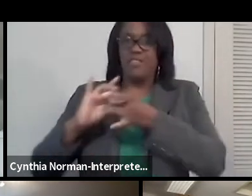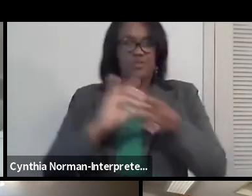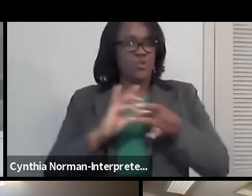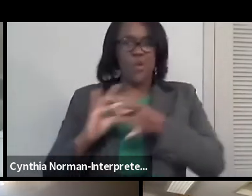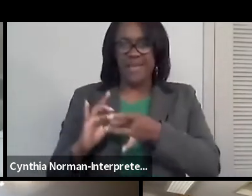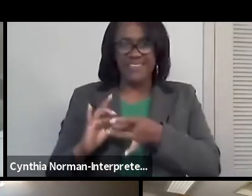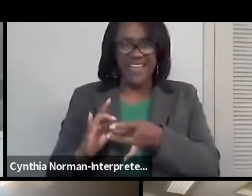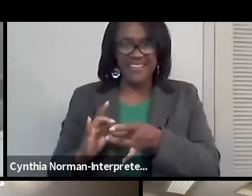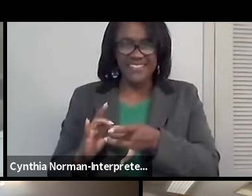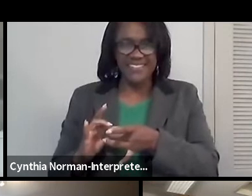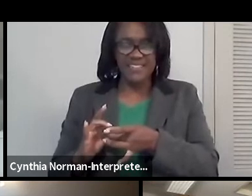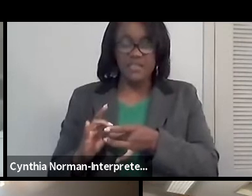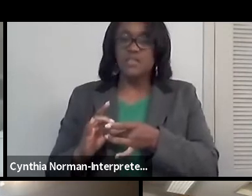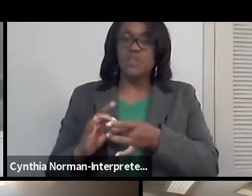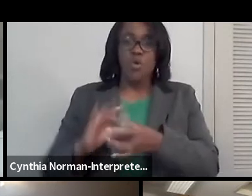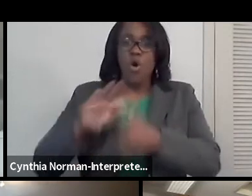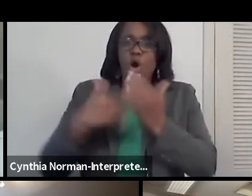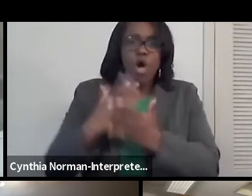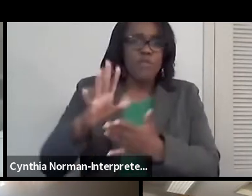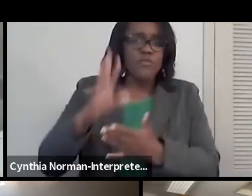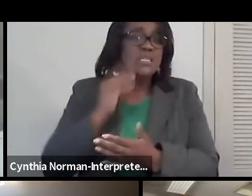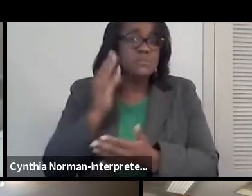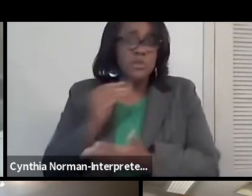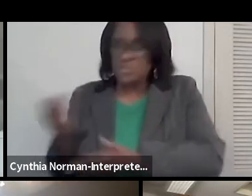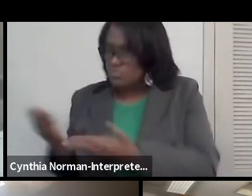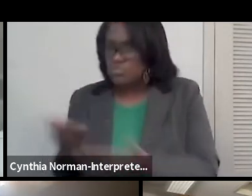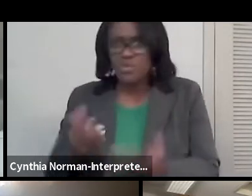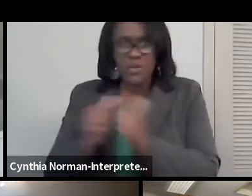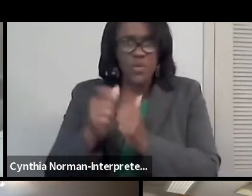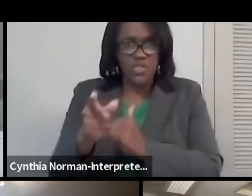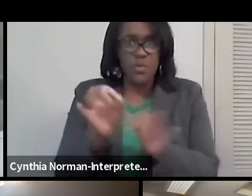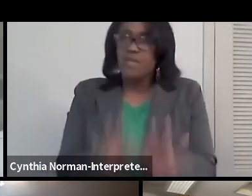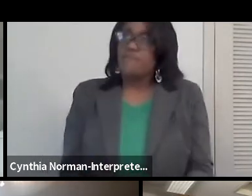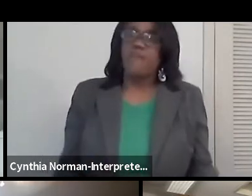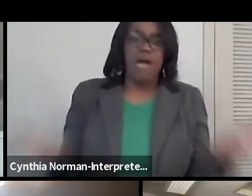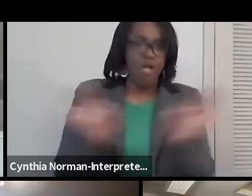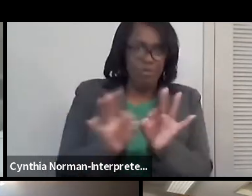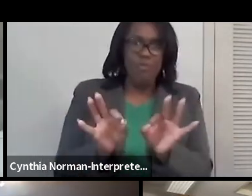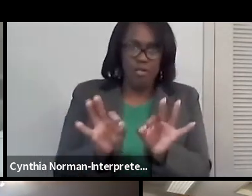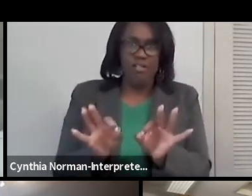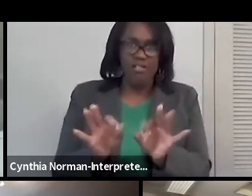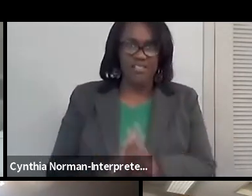So bring those experiences with you. They're more valuable than you realize.